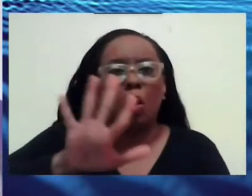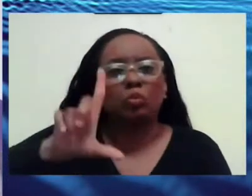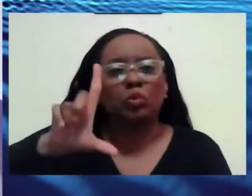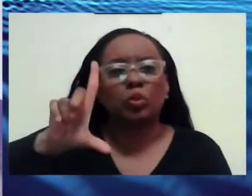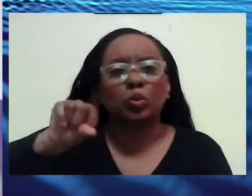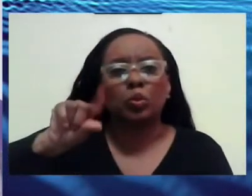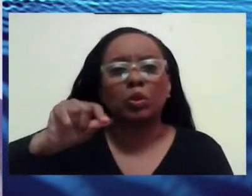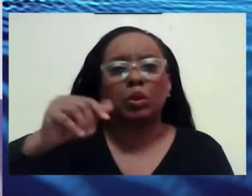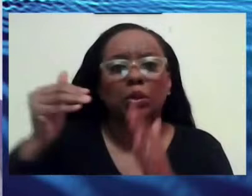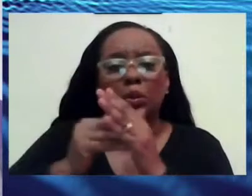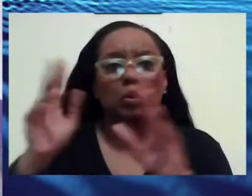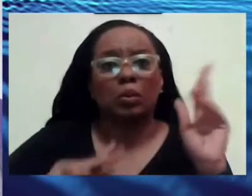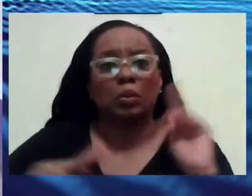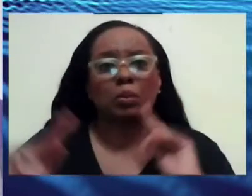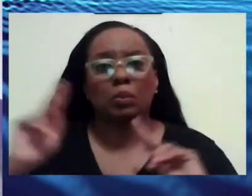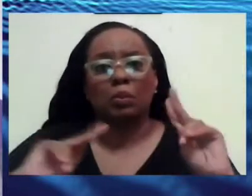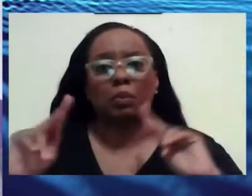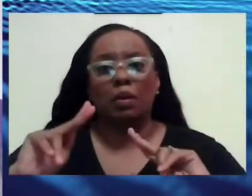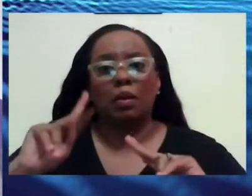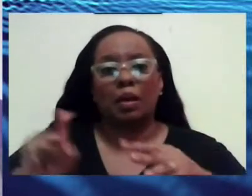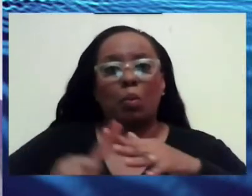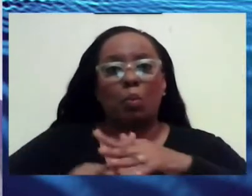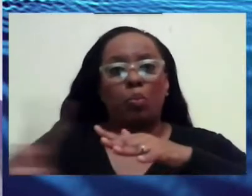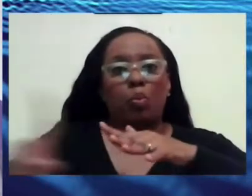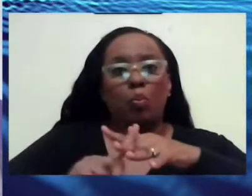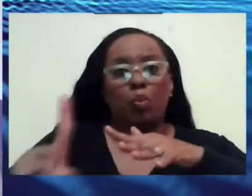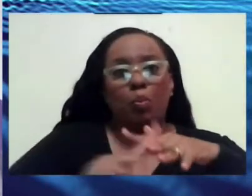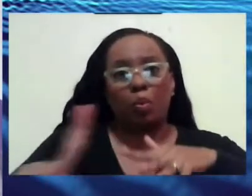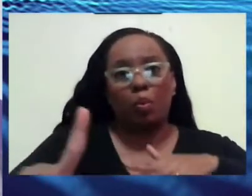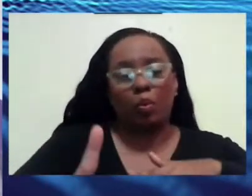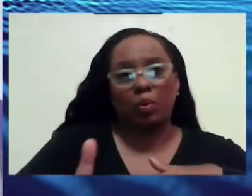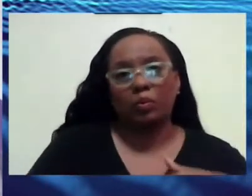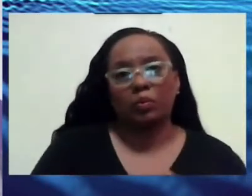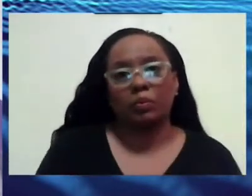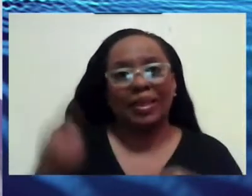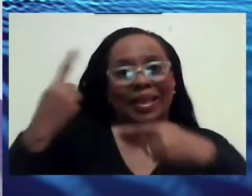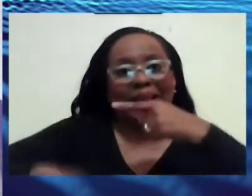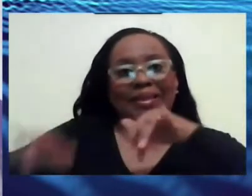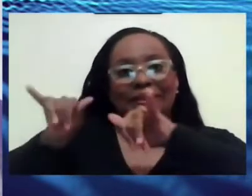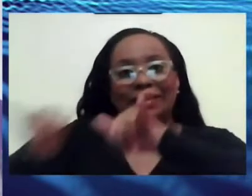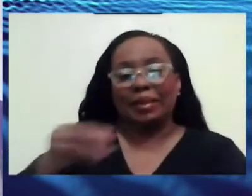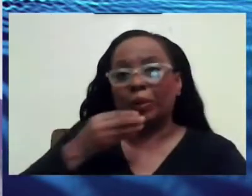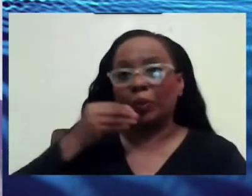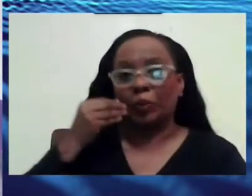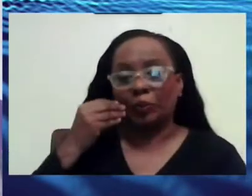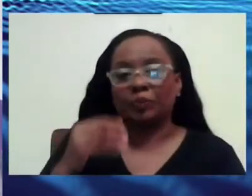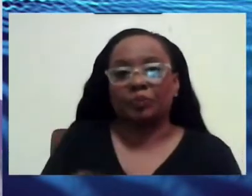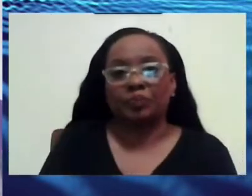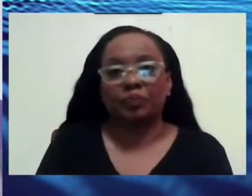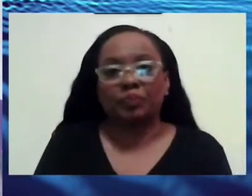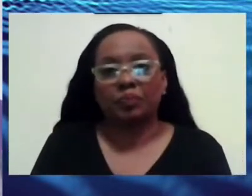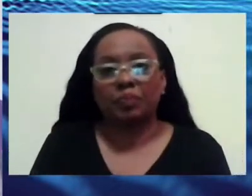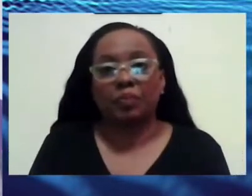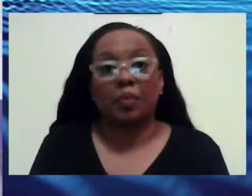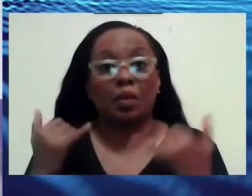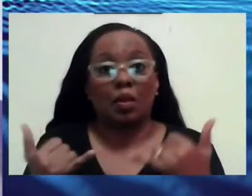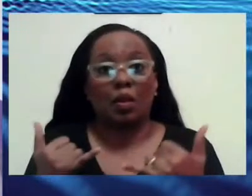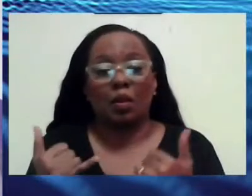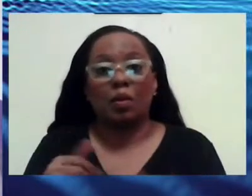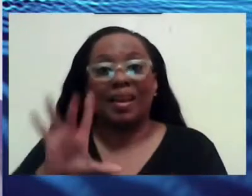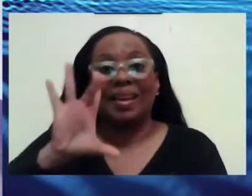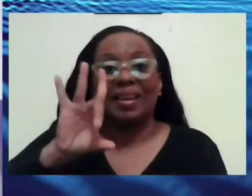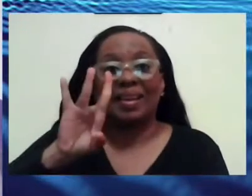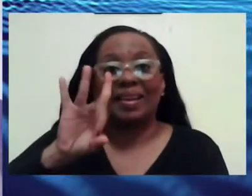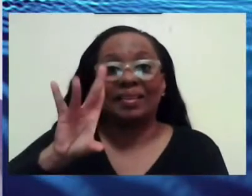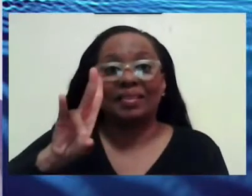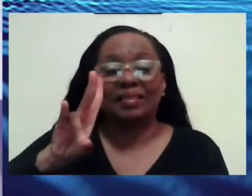were displaced in St. Vincent. As at 9 a.m. this morning, there are 87 public